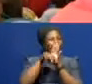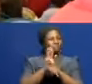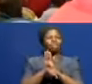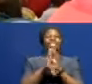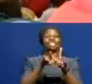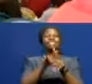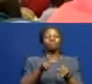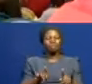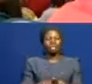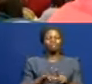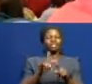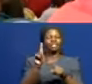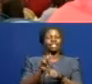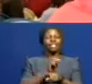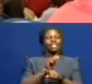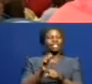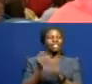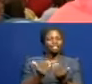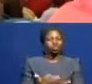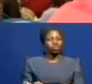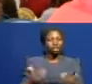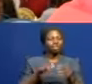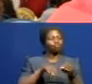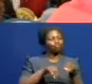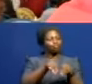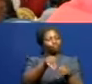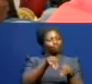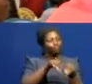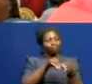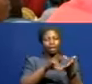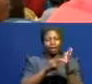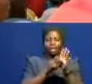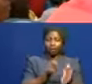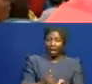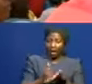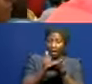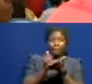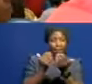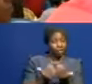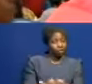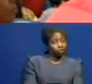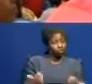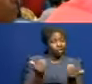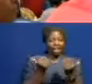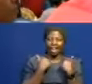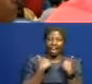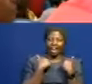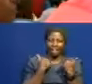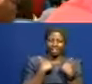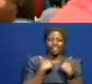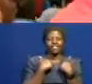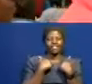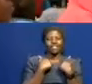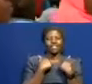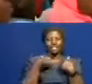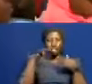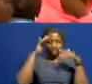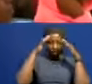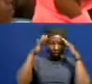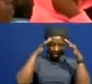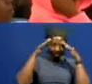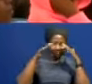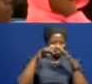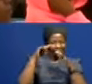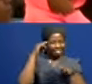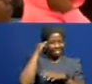training kids in the game of chess. You're helping them have some creative, you know, critical thinking,